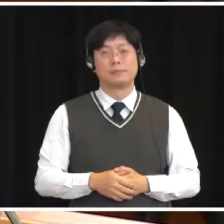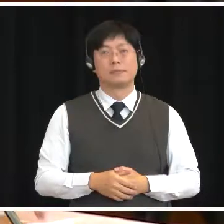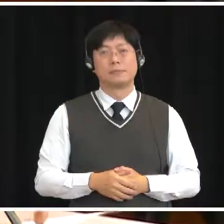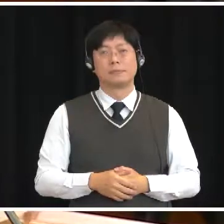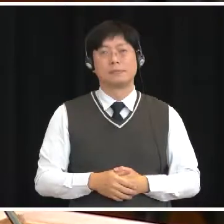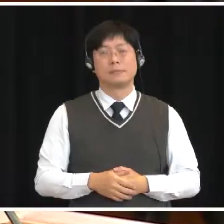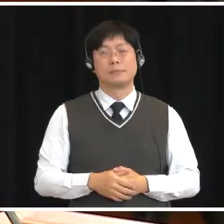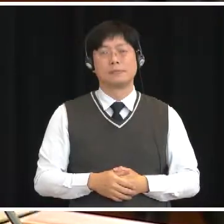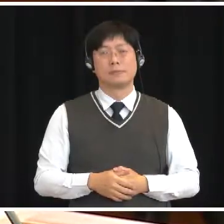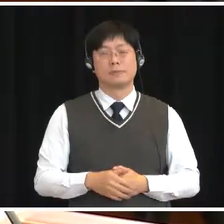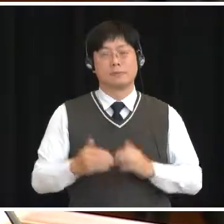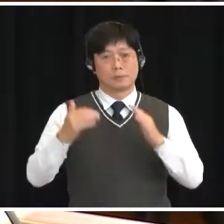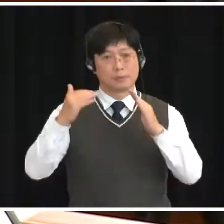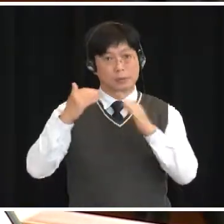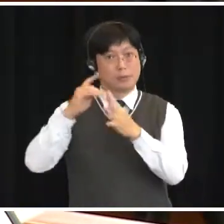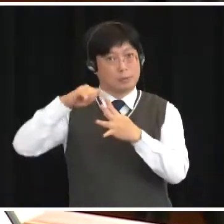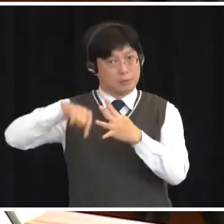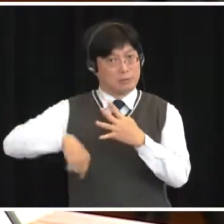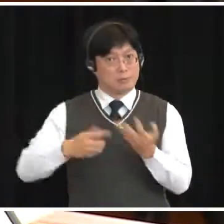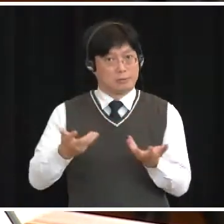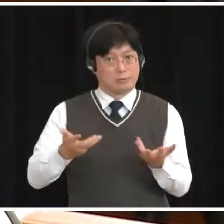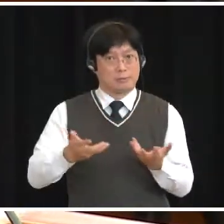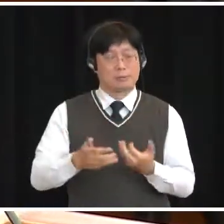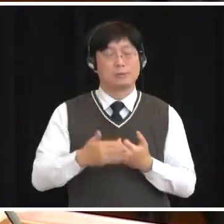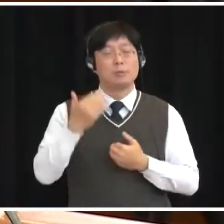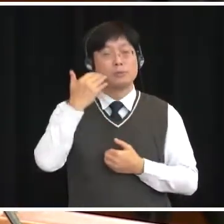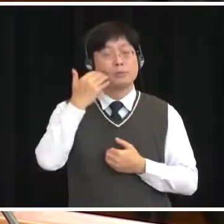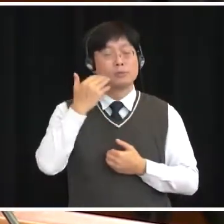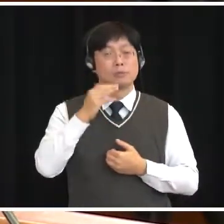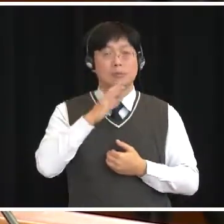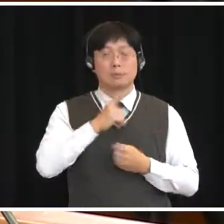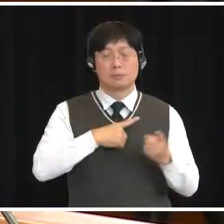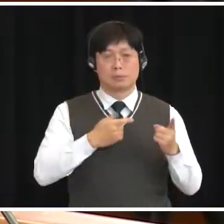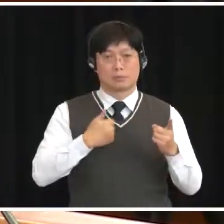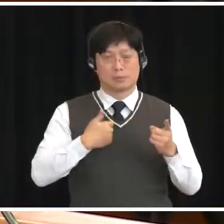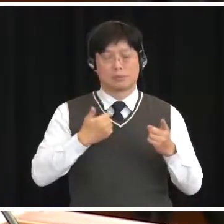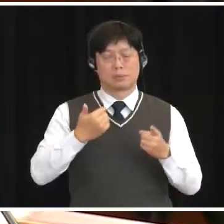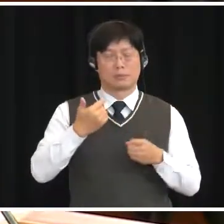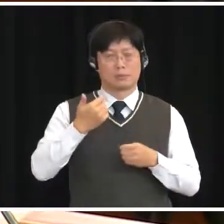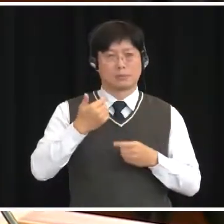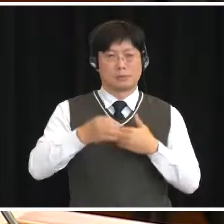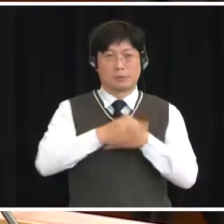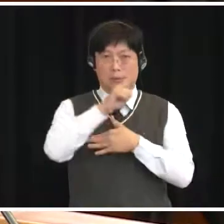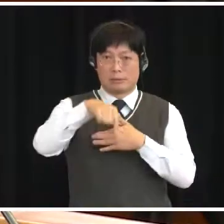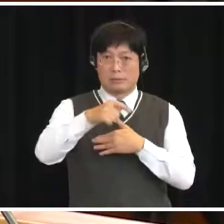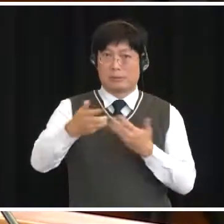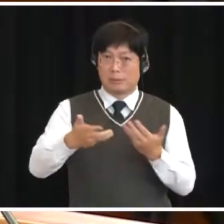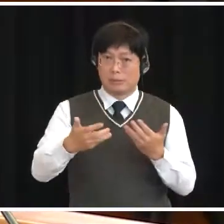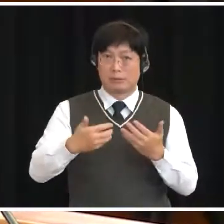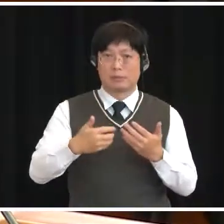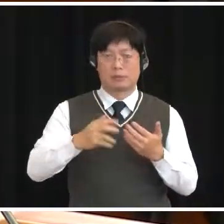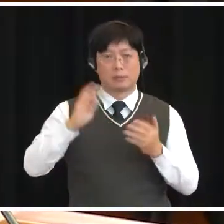or in legal proceedings. Well, if it's a family case,